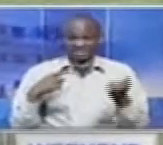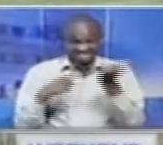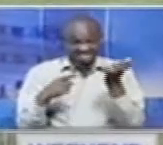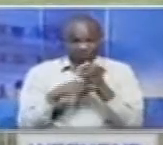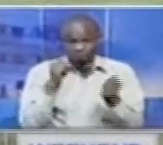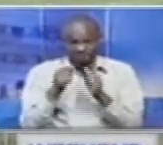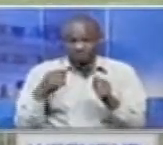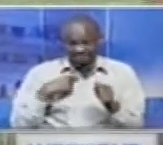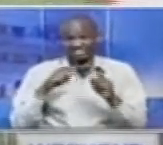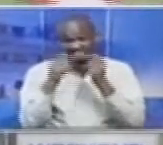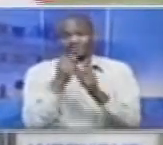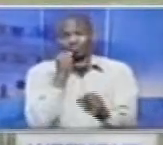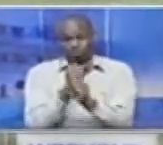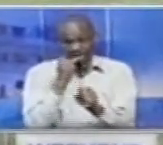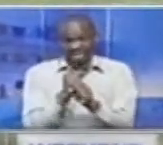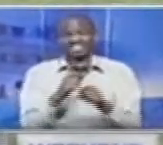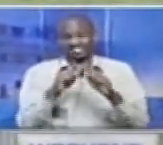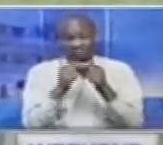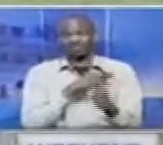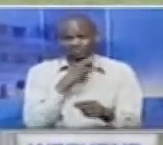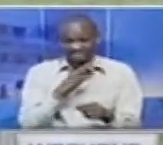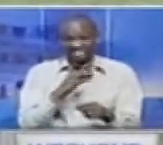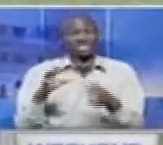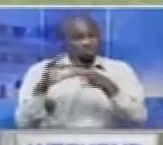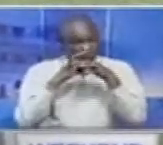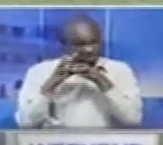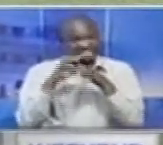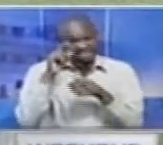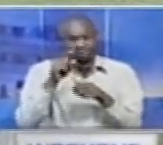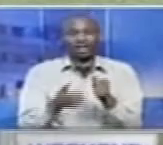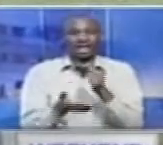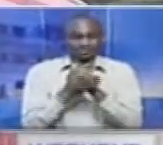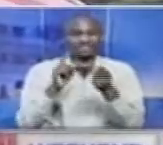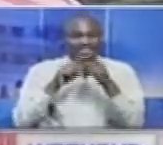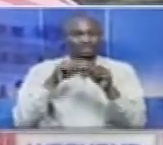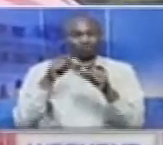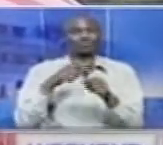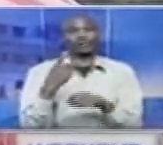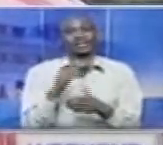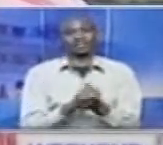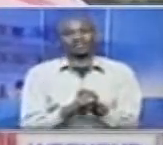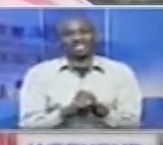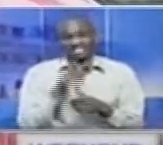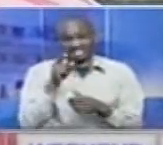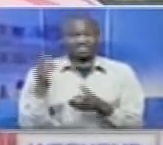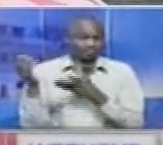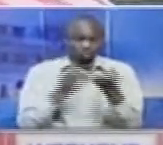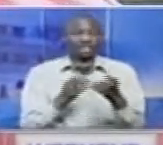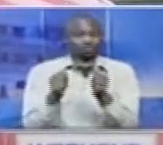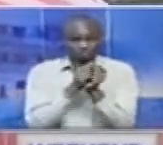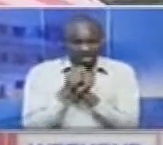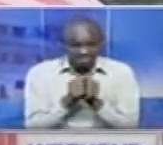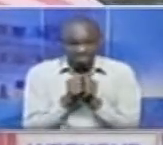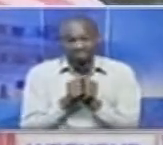It's a matter of teamwork and team spirit. The unity that we had in the team is what prevailed upon the Standard Group. So hii imetuleta pamoja. Hata